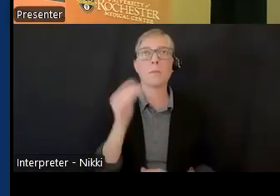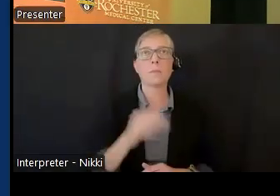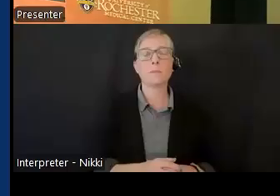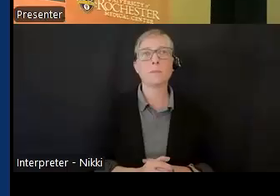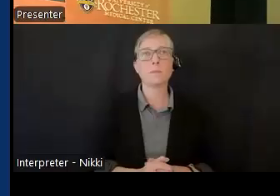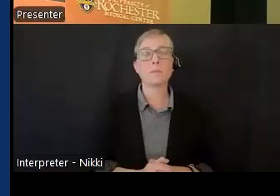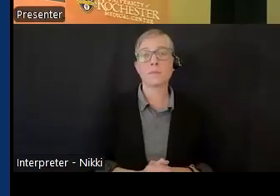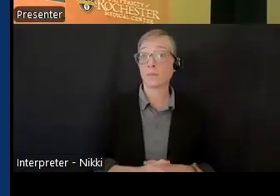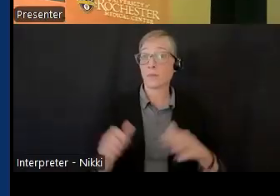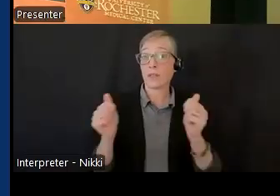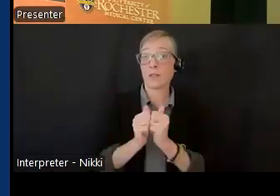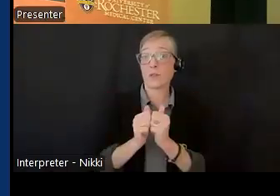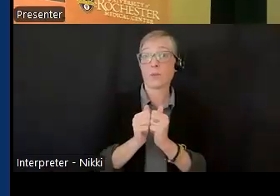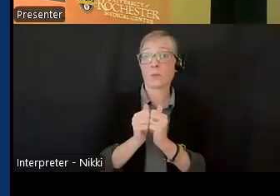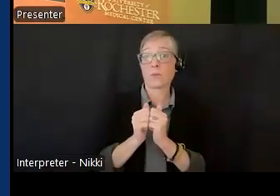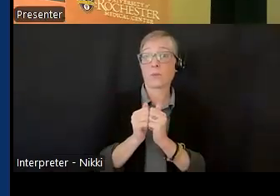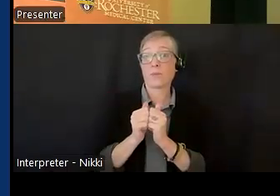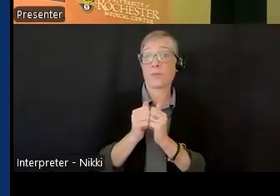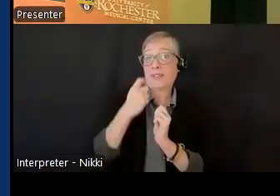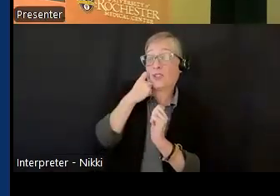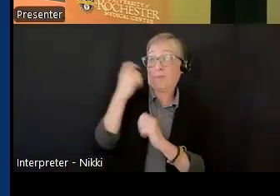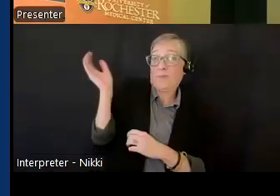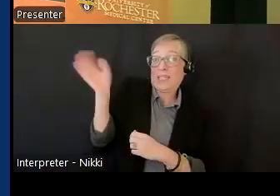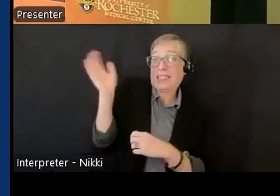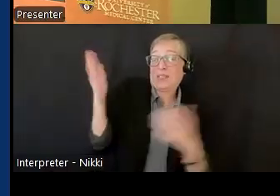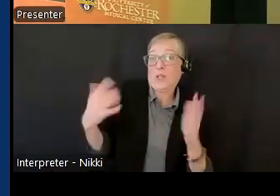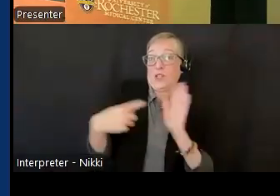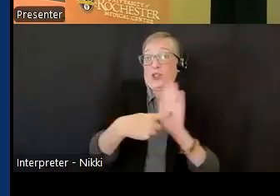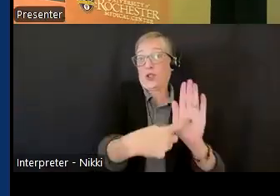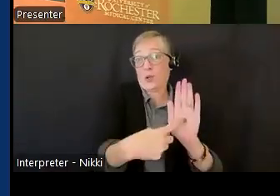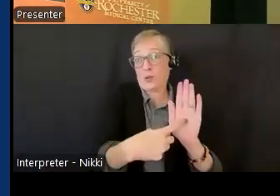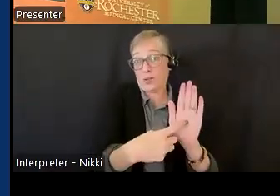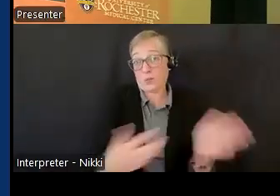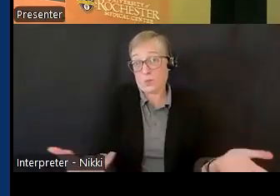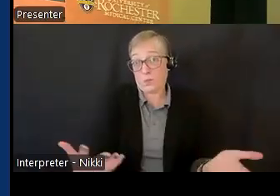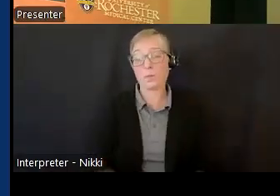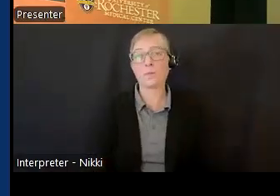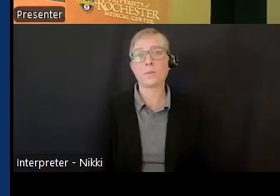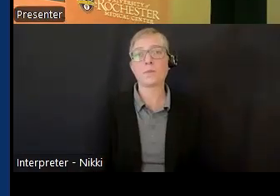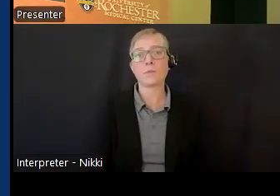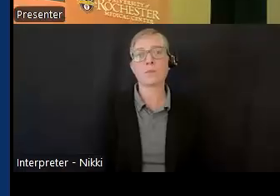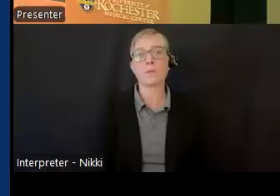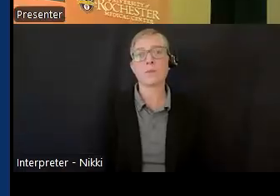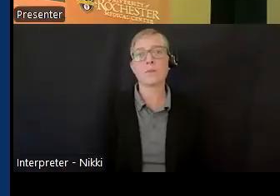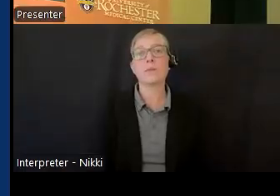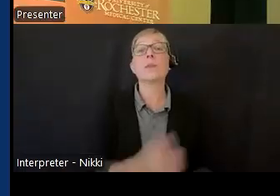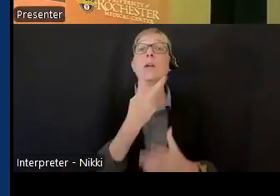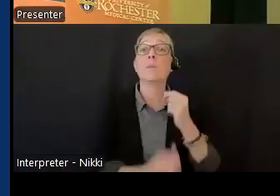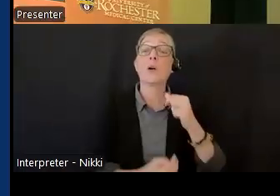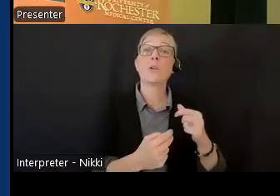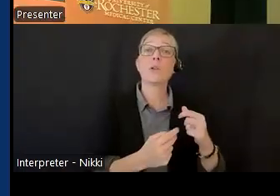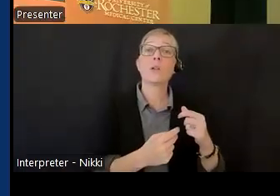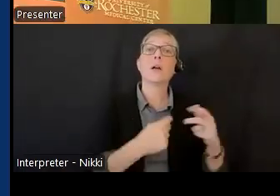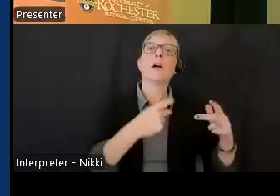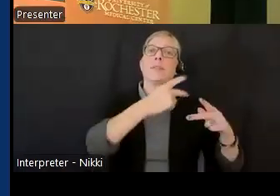overall what this presentation shows is the use of both computational modeling, but then